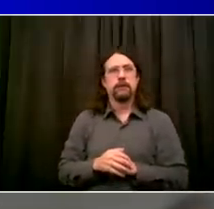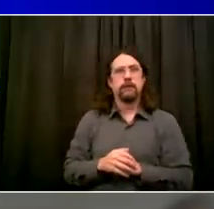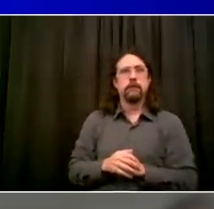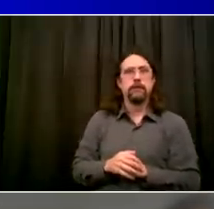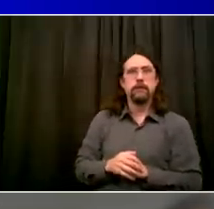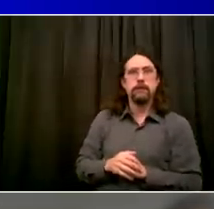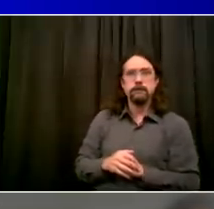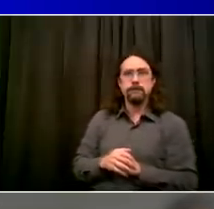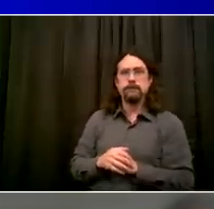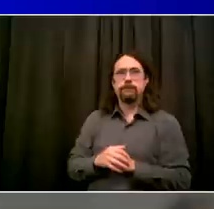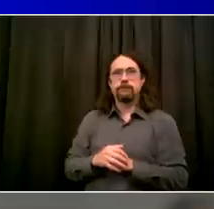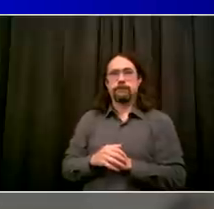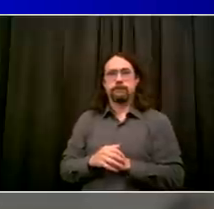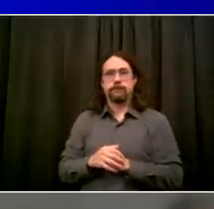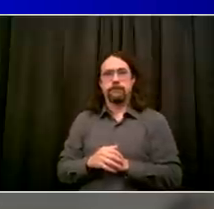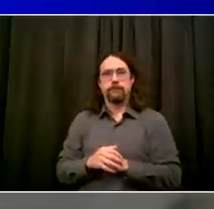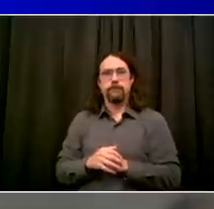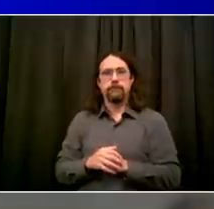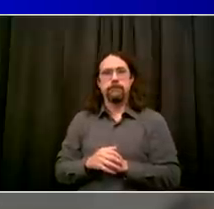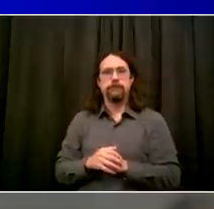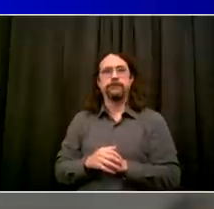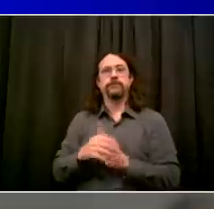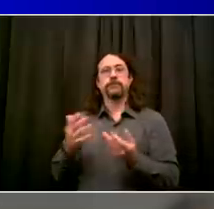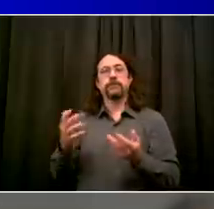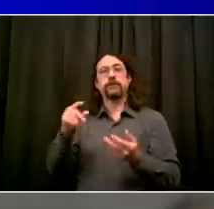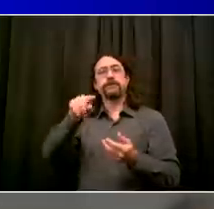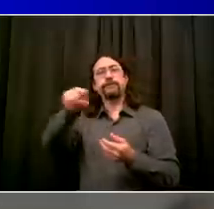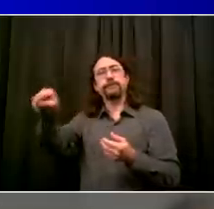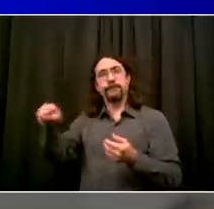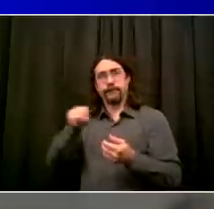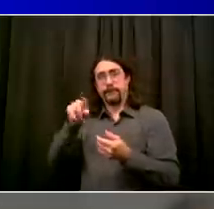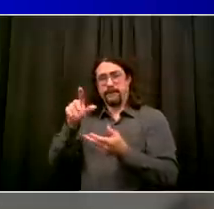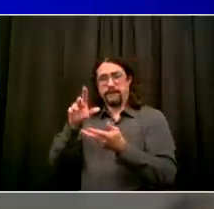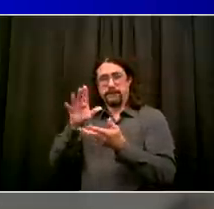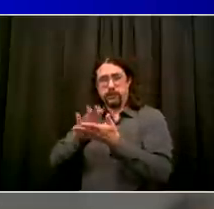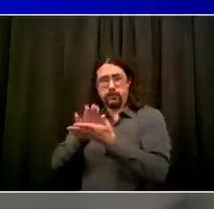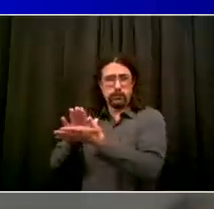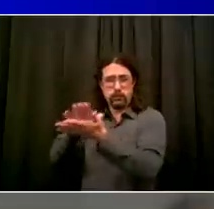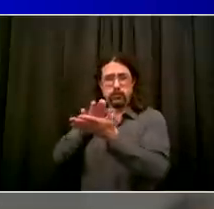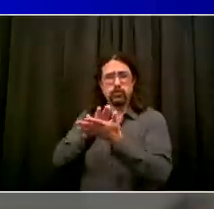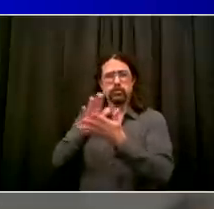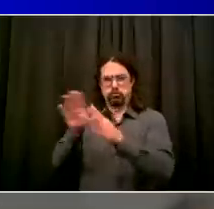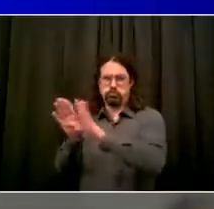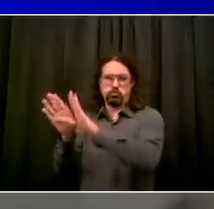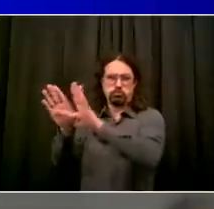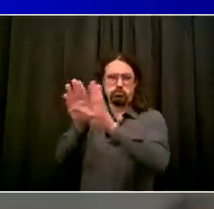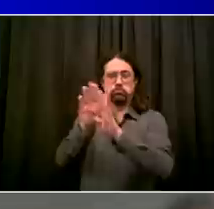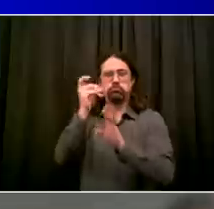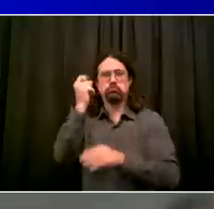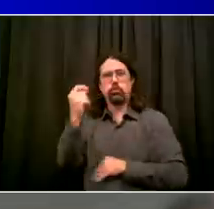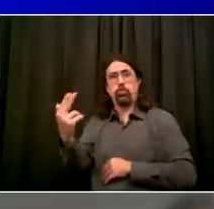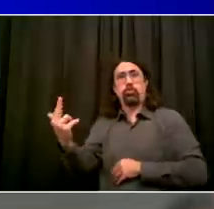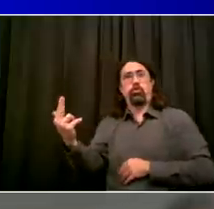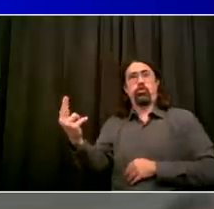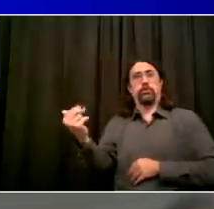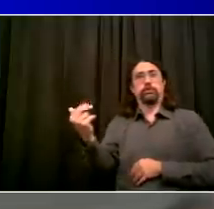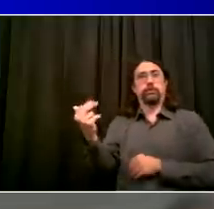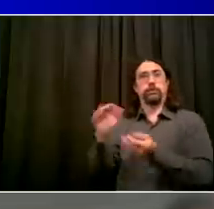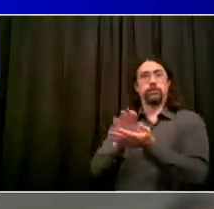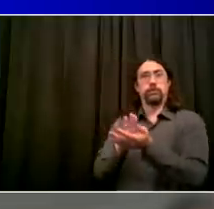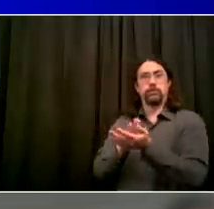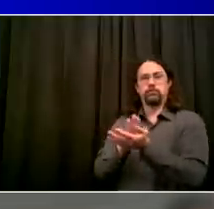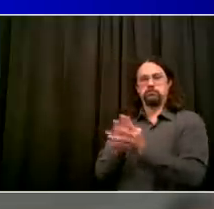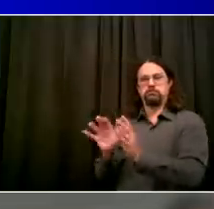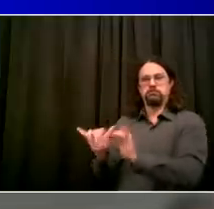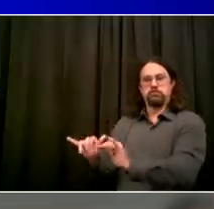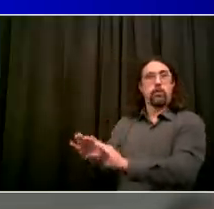on. Now, the plan related to the 9 zip codes obviously presented at the state. We had conversations yesterday